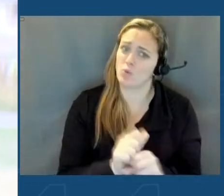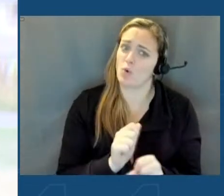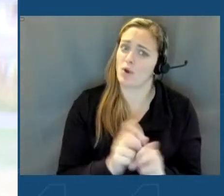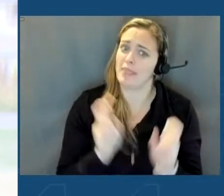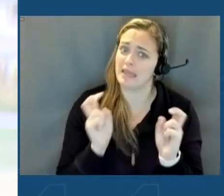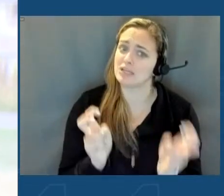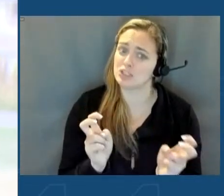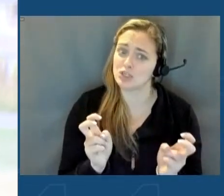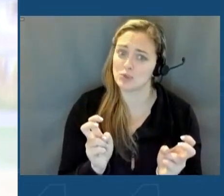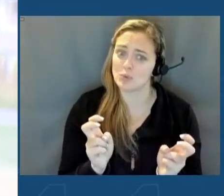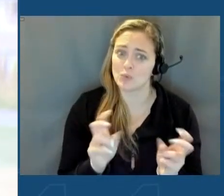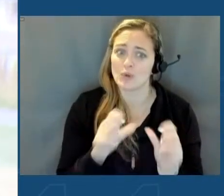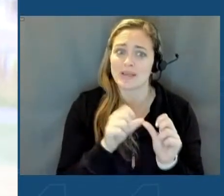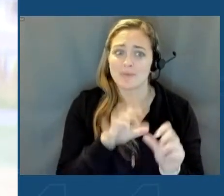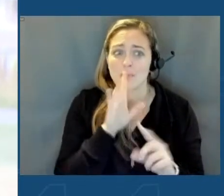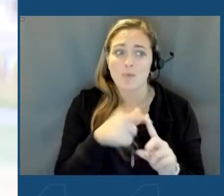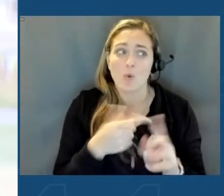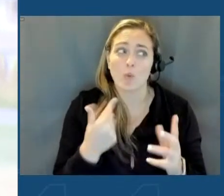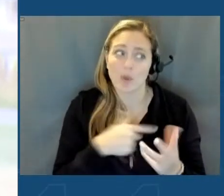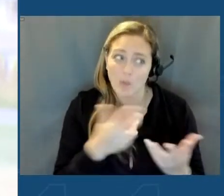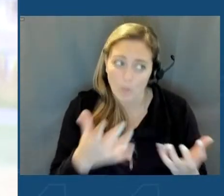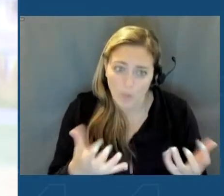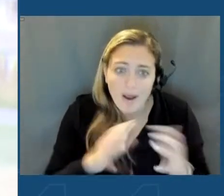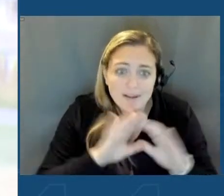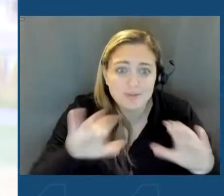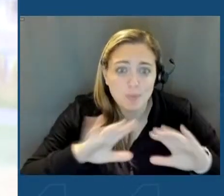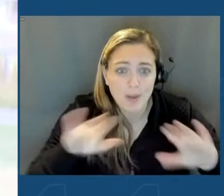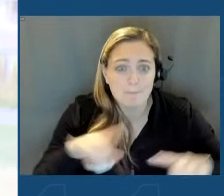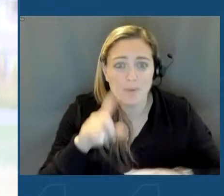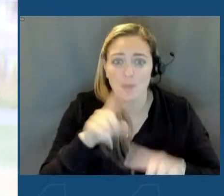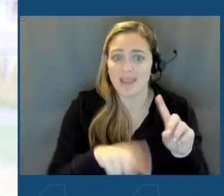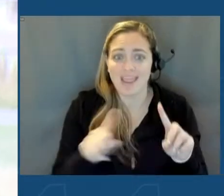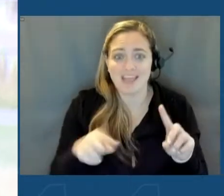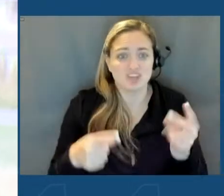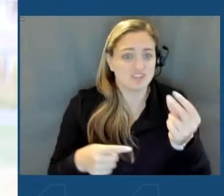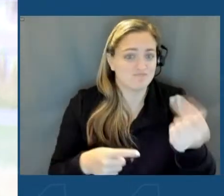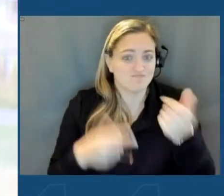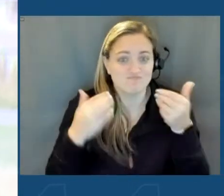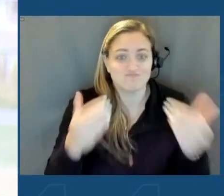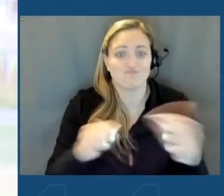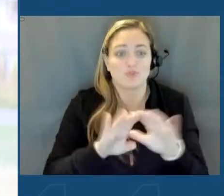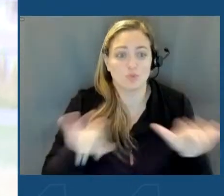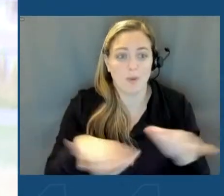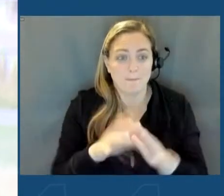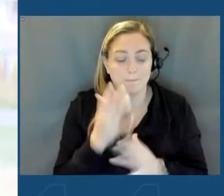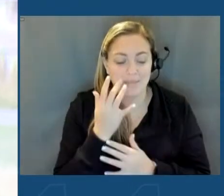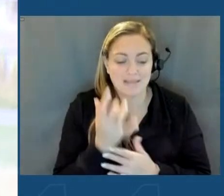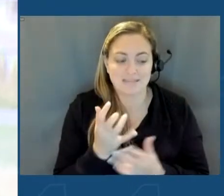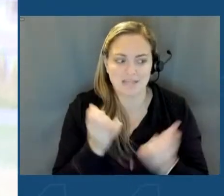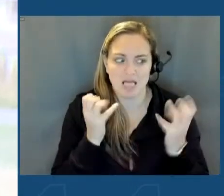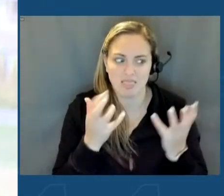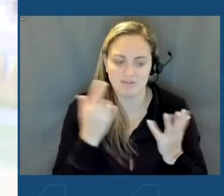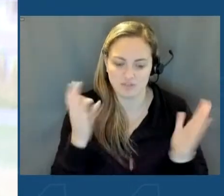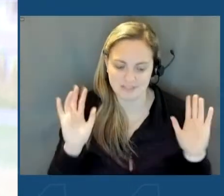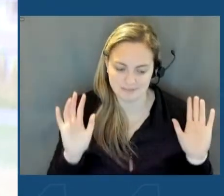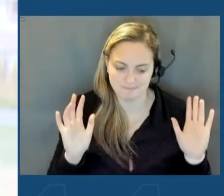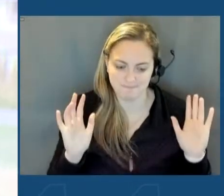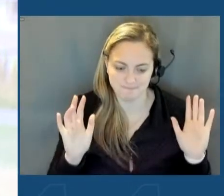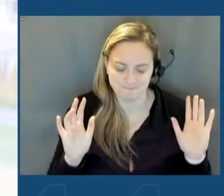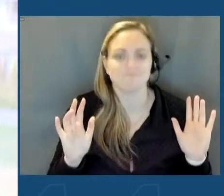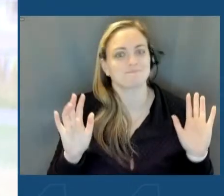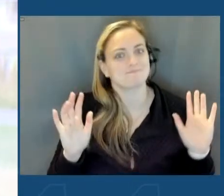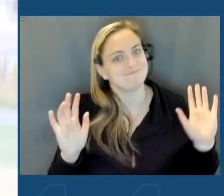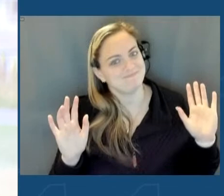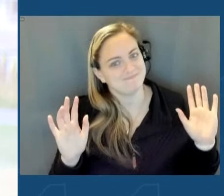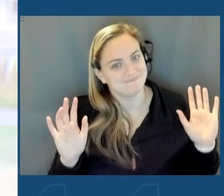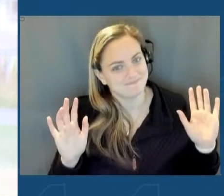okay? I keep talking about we want to swim there, but we can't just yet because of a lot of reasons. But